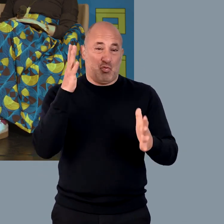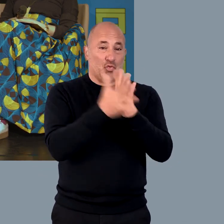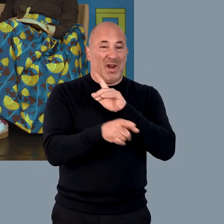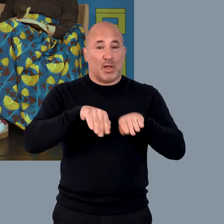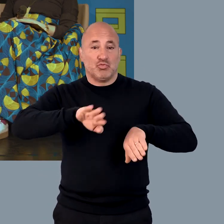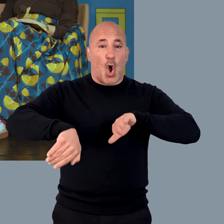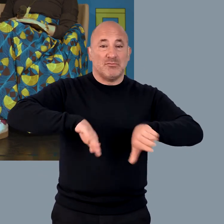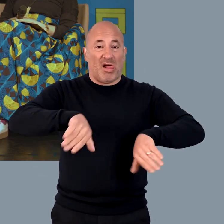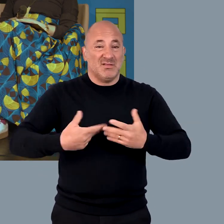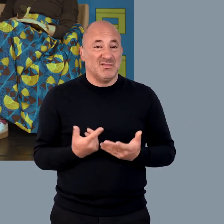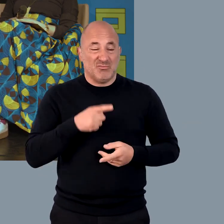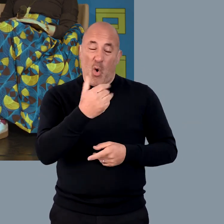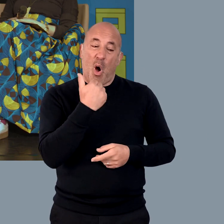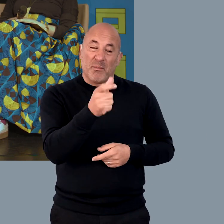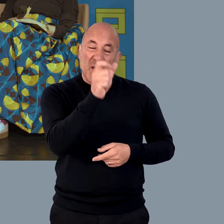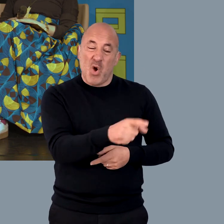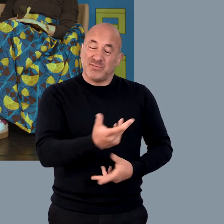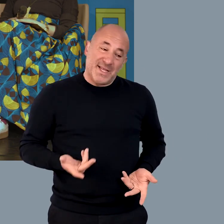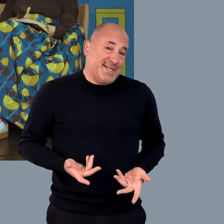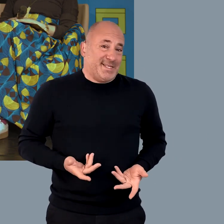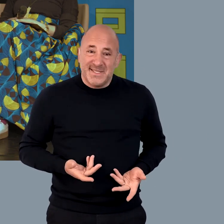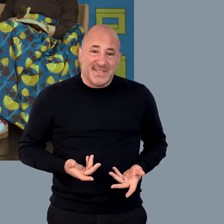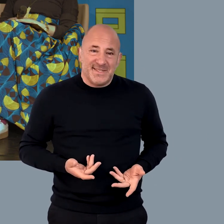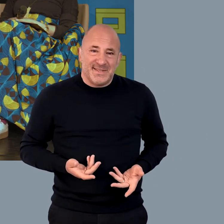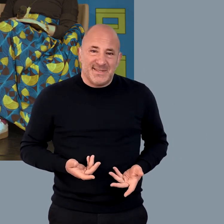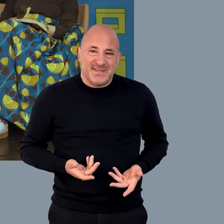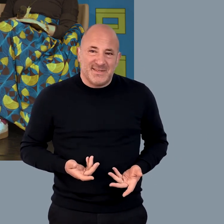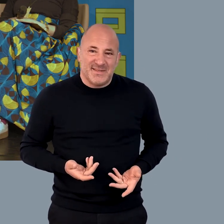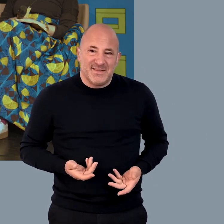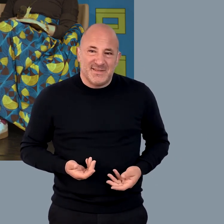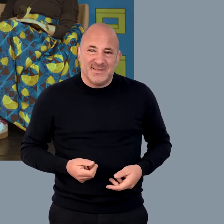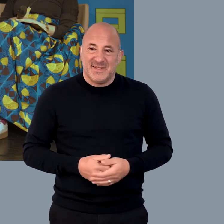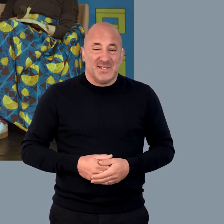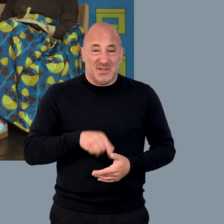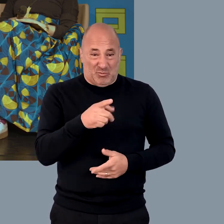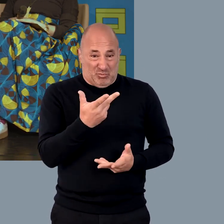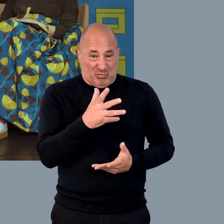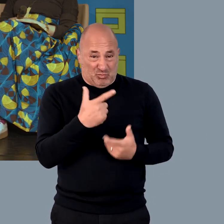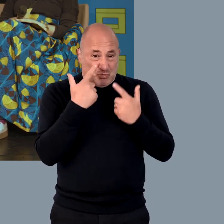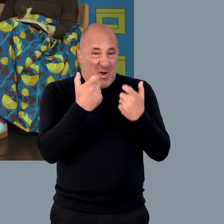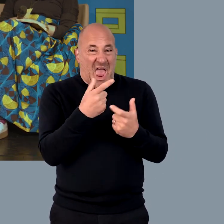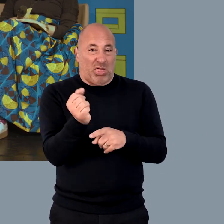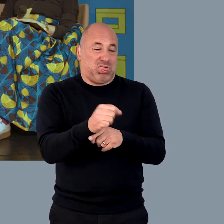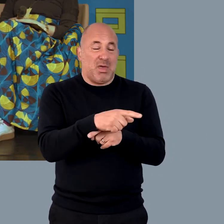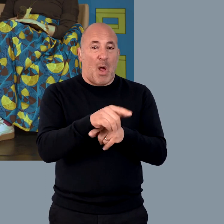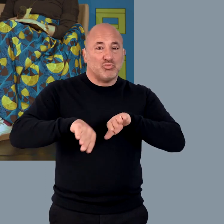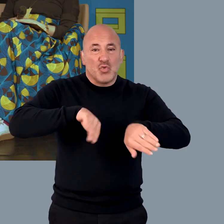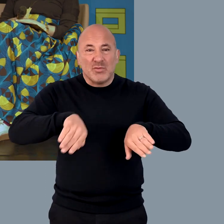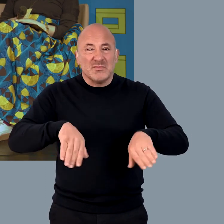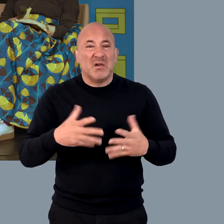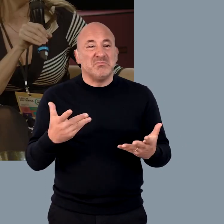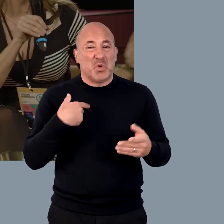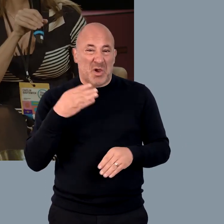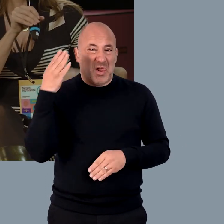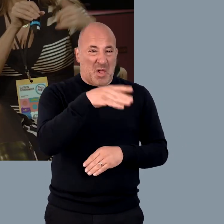you have to stop using plastic straws because it's ruining the turtles and you're a horrible person if you don't care about